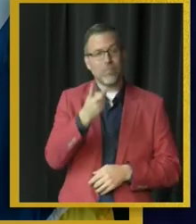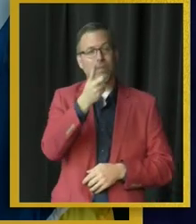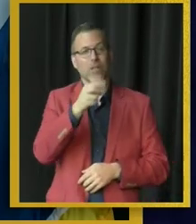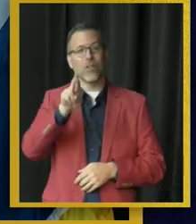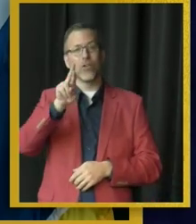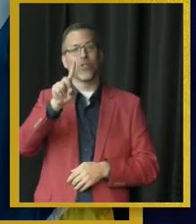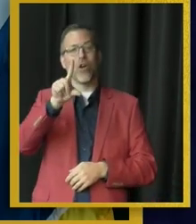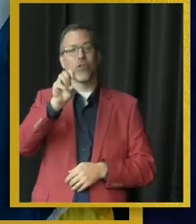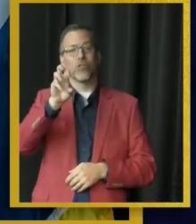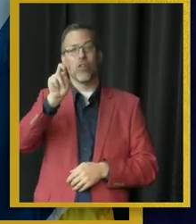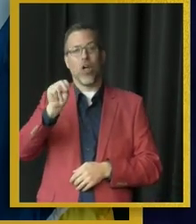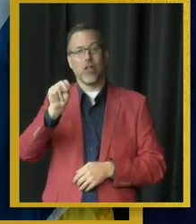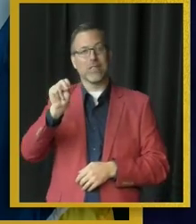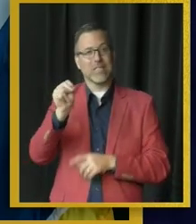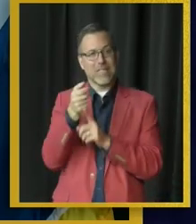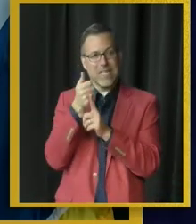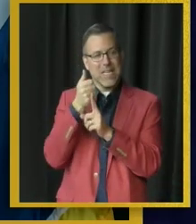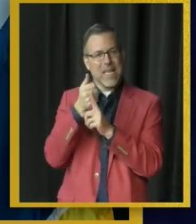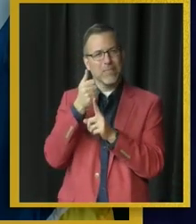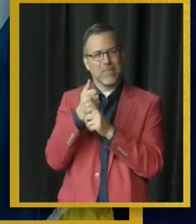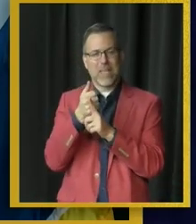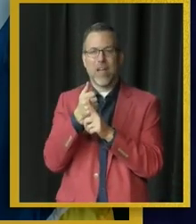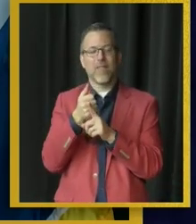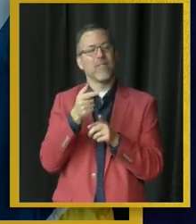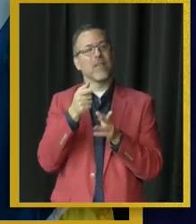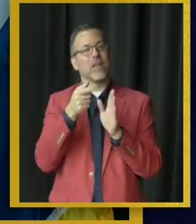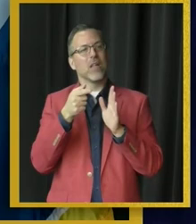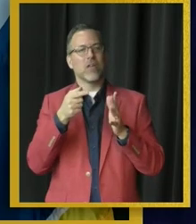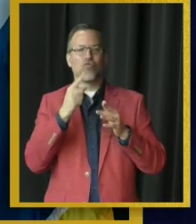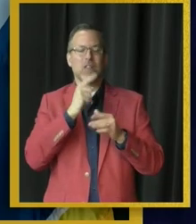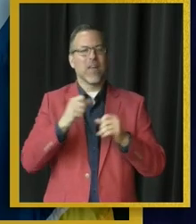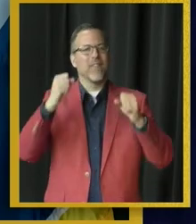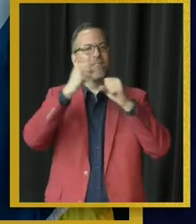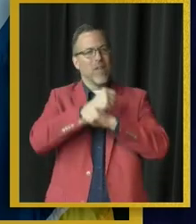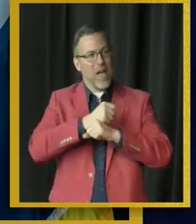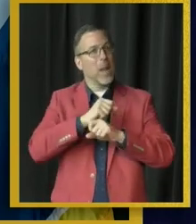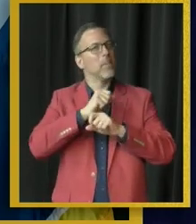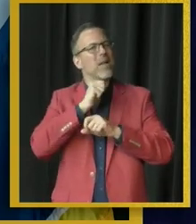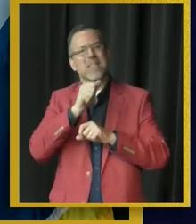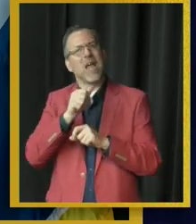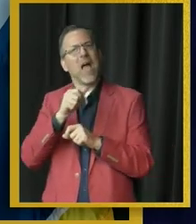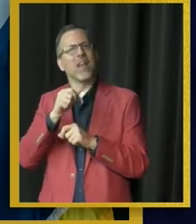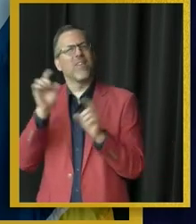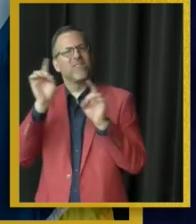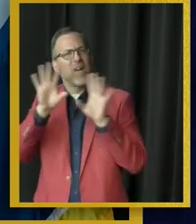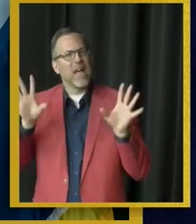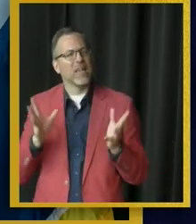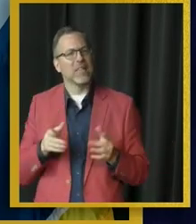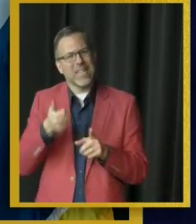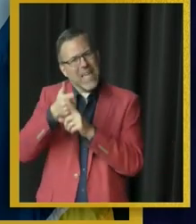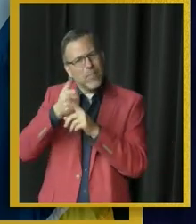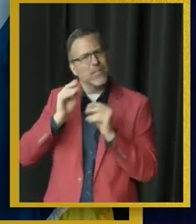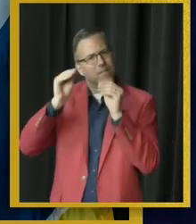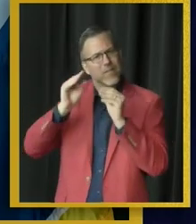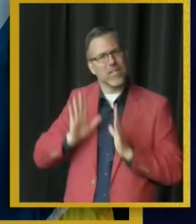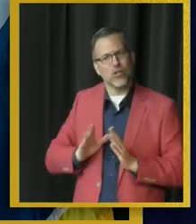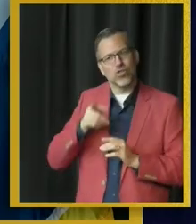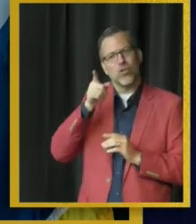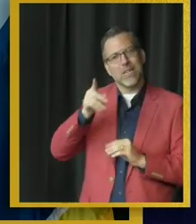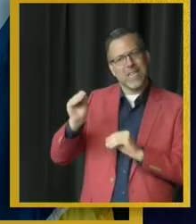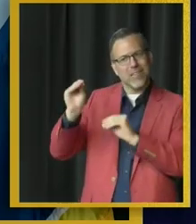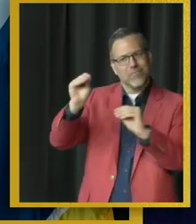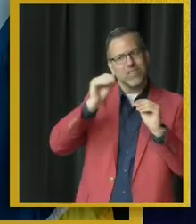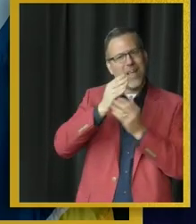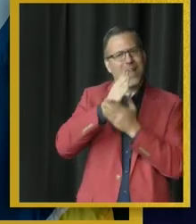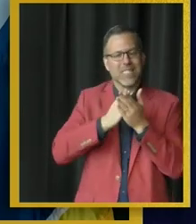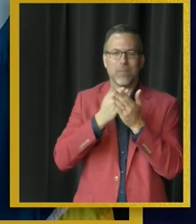architect of nonviolent resistance in the United States. He is a teacher and has taught some of the